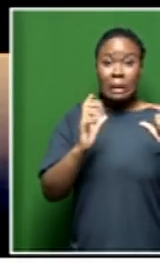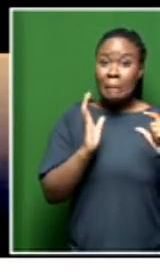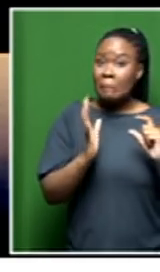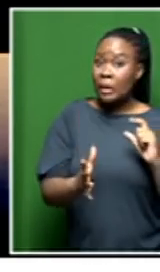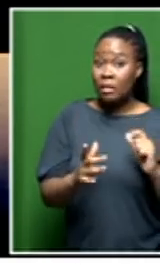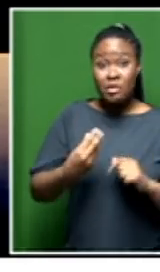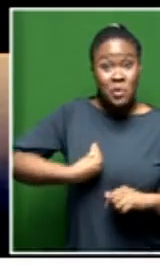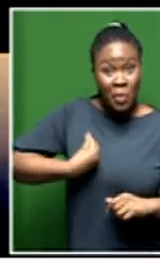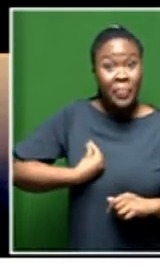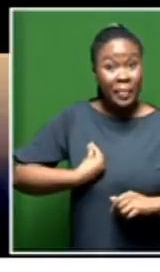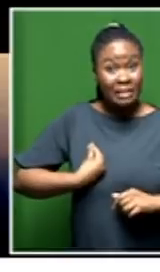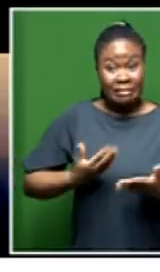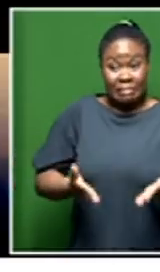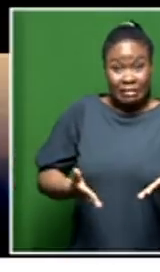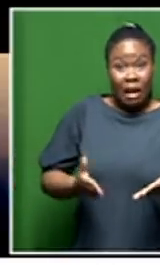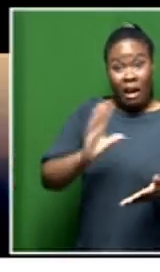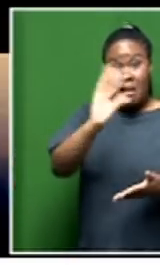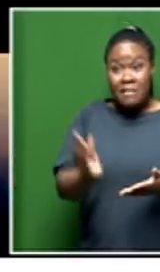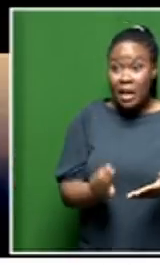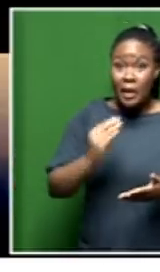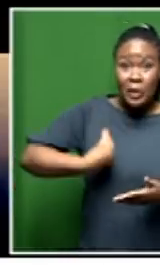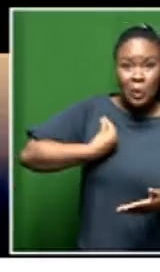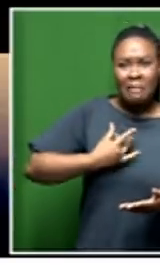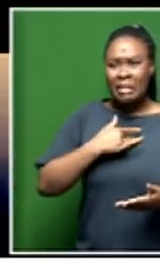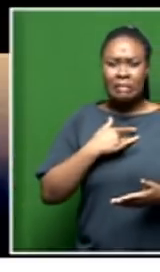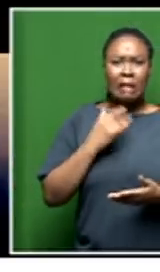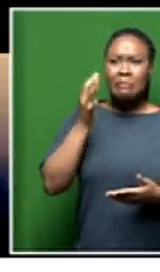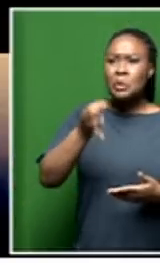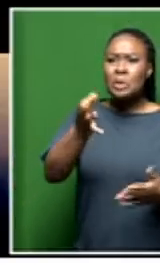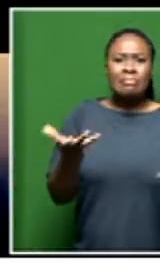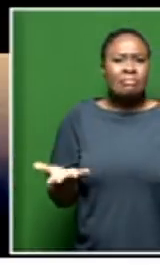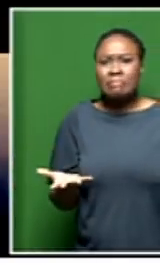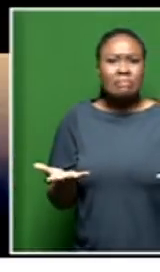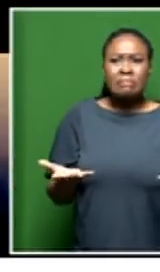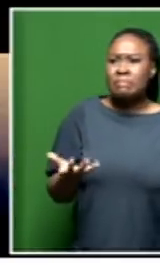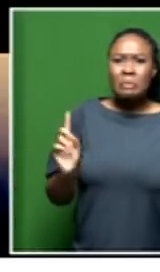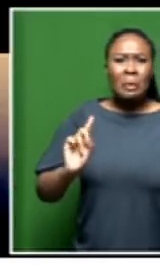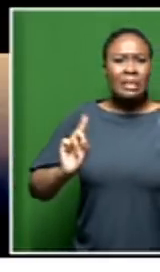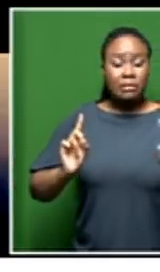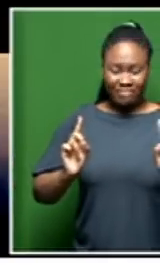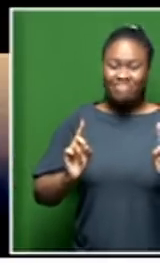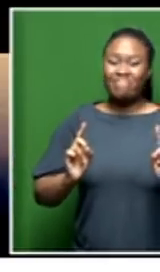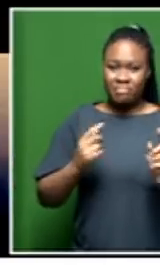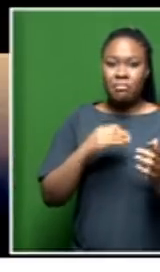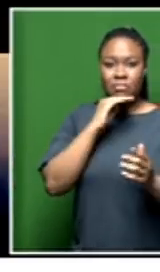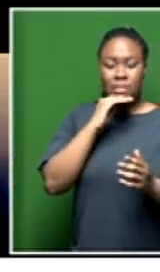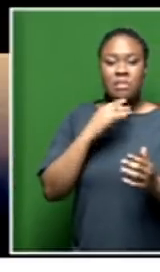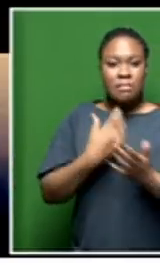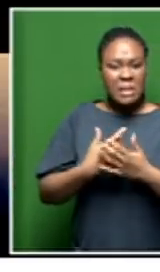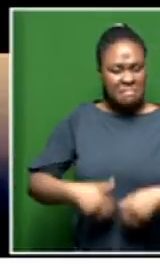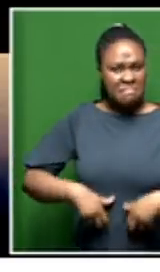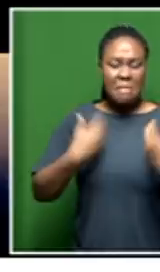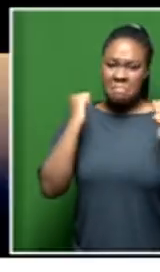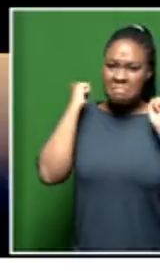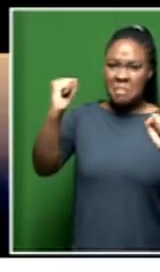say the youth is young in Africa, and if they don't have a future, these are the things that can happen. Wealthy politicians that are so